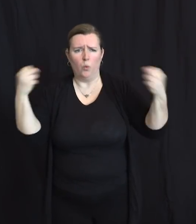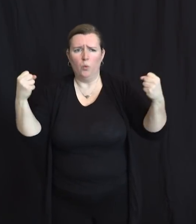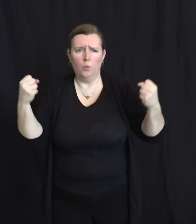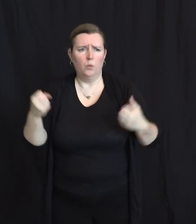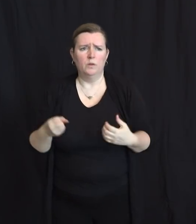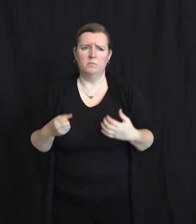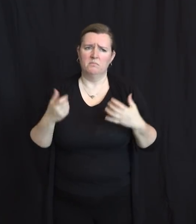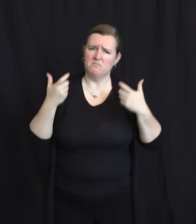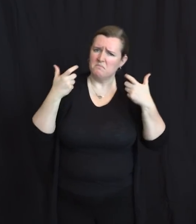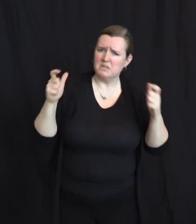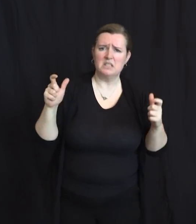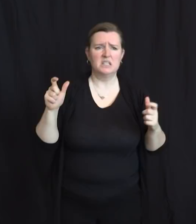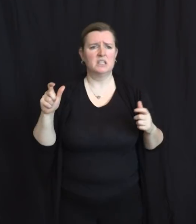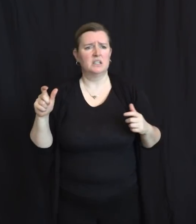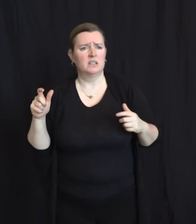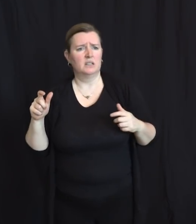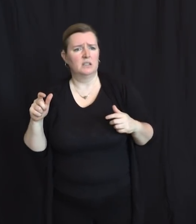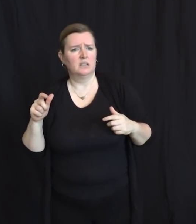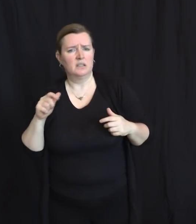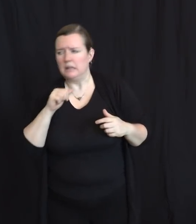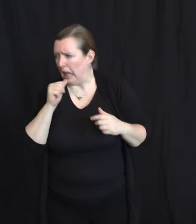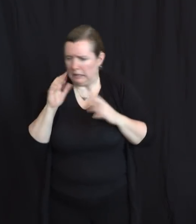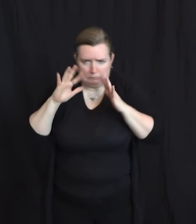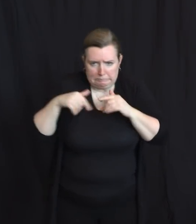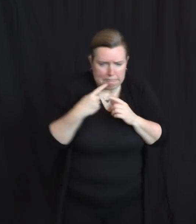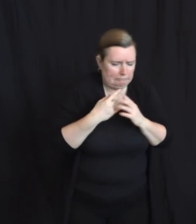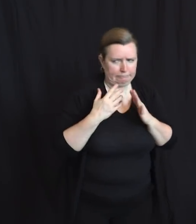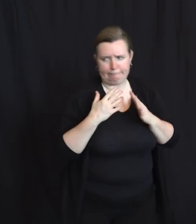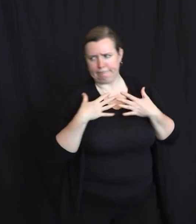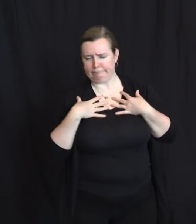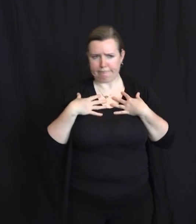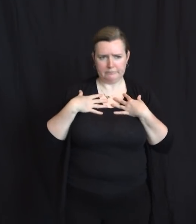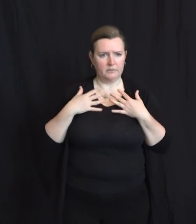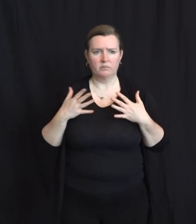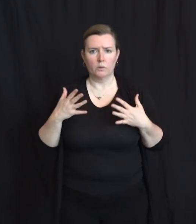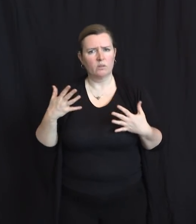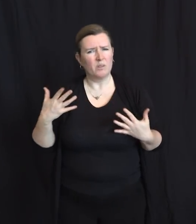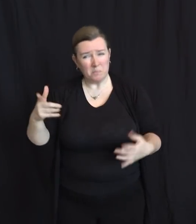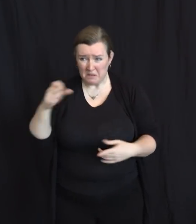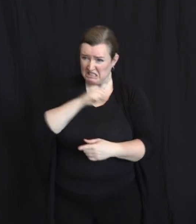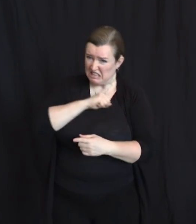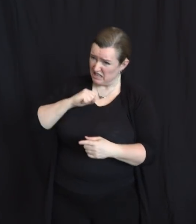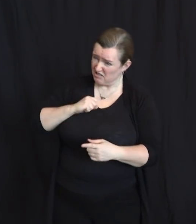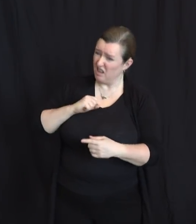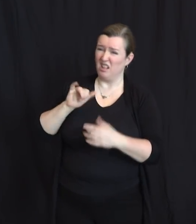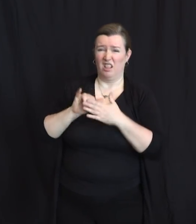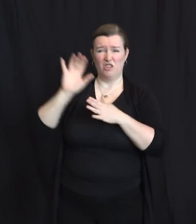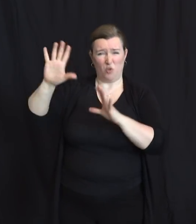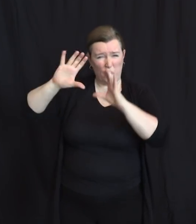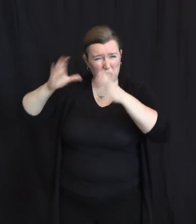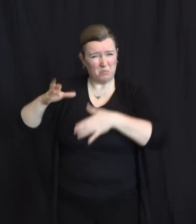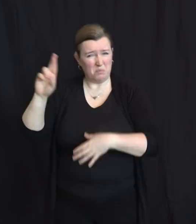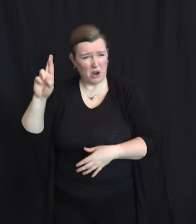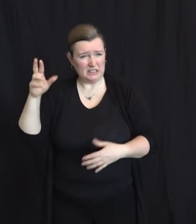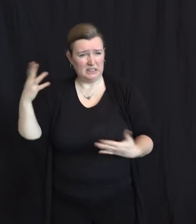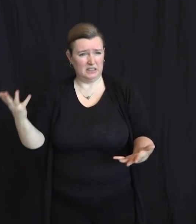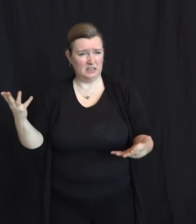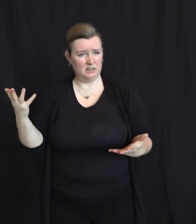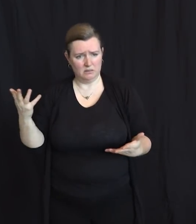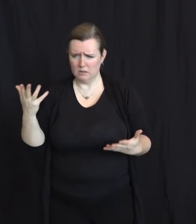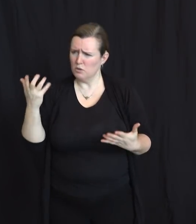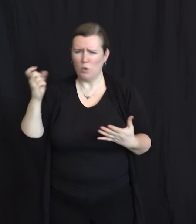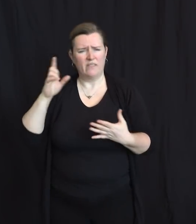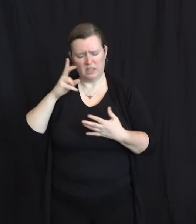got big in that moment. And that is the challenge, Senator, to you and to all leaders in this country, to find your bigness, to find this moment in